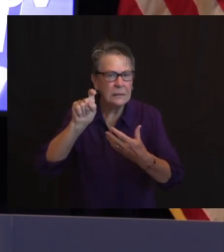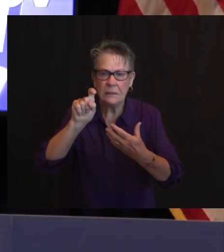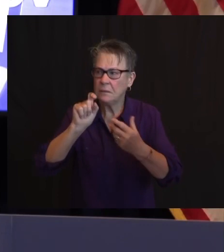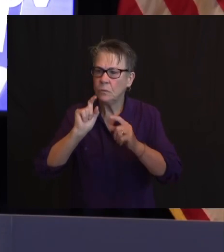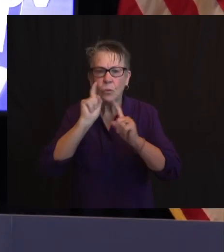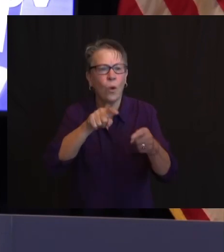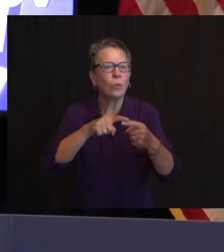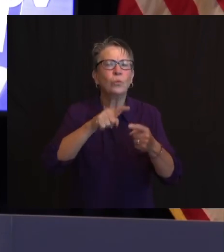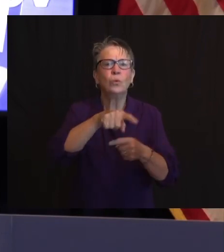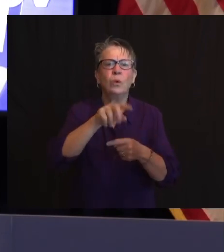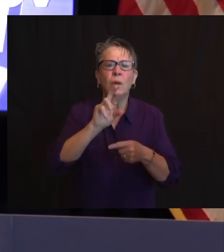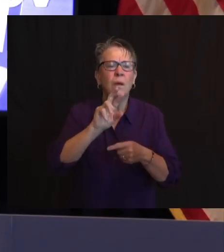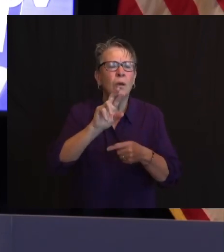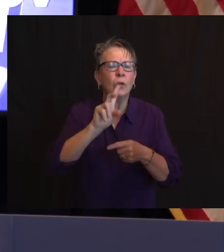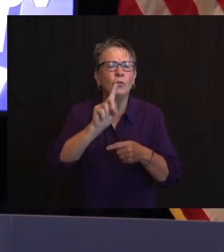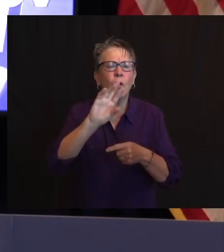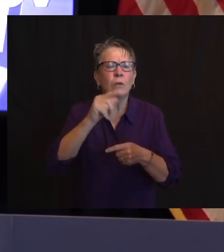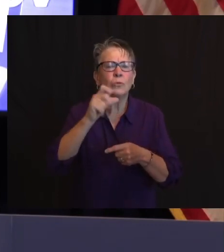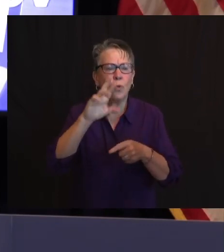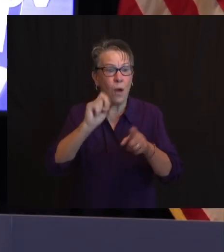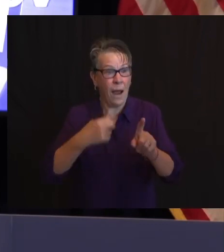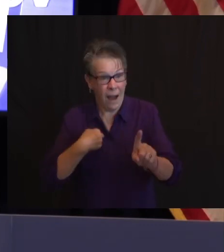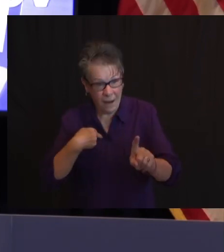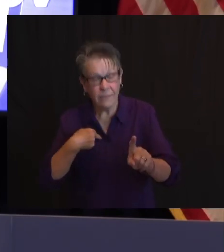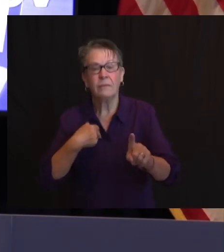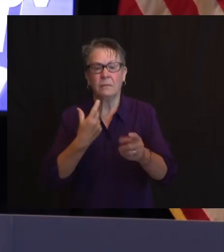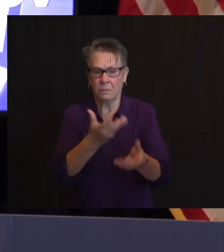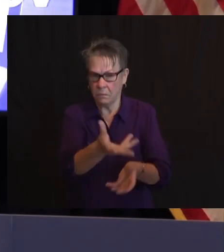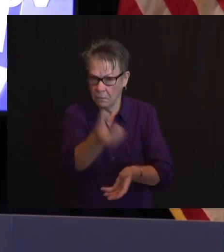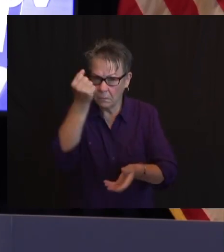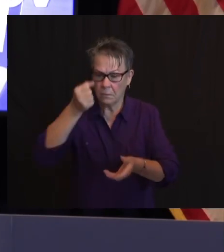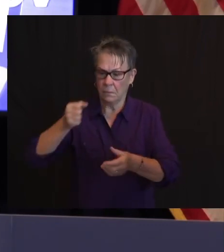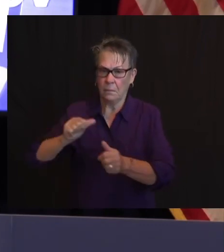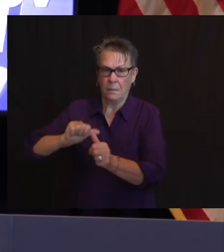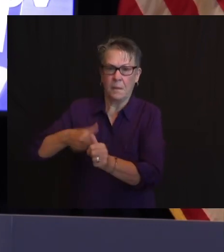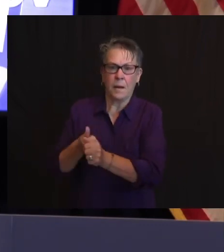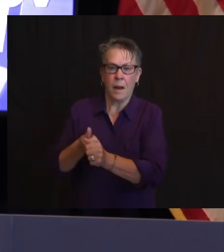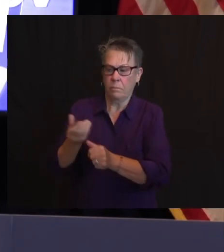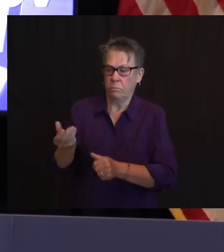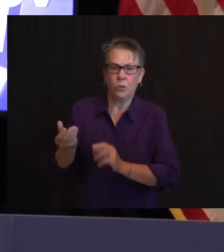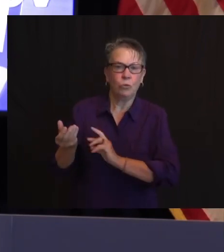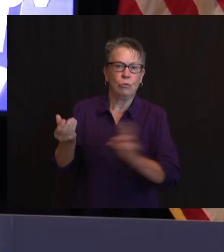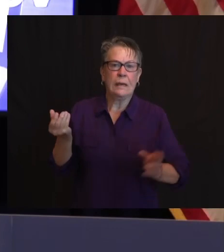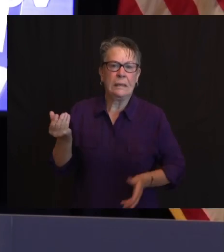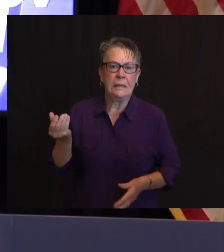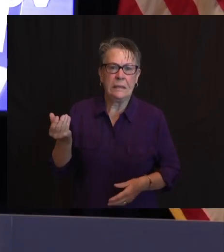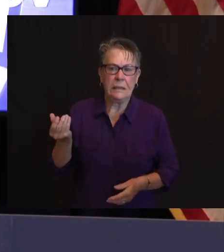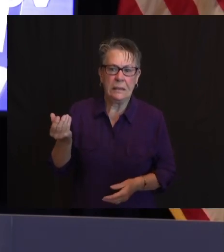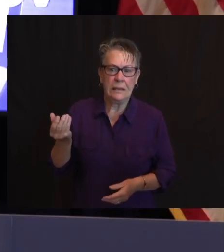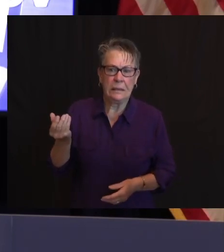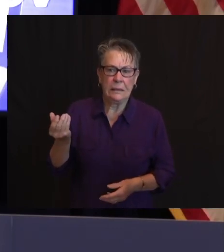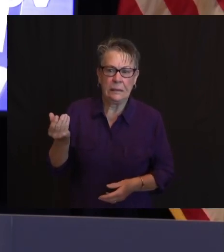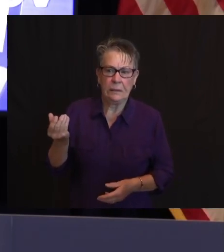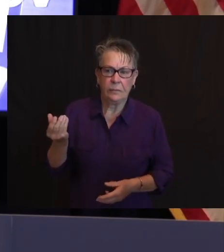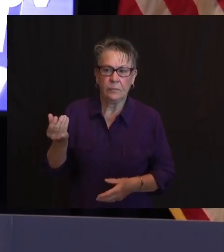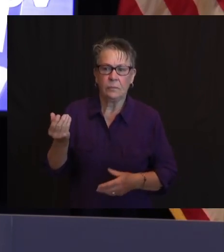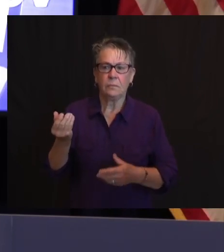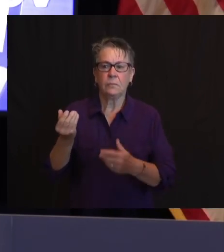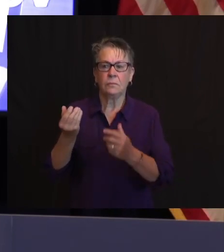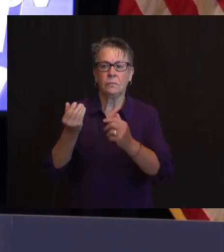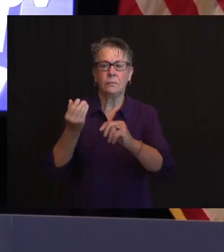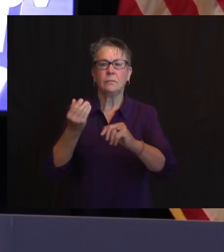11,000 free doses of naloxone to 179 emergency medical services teams throughout New